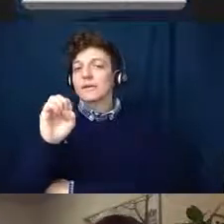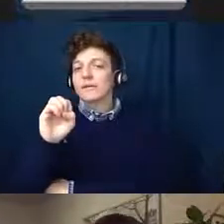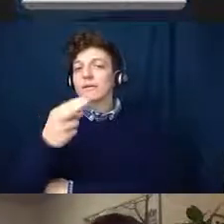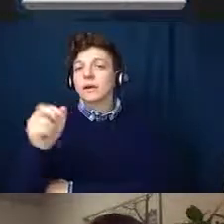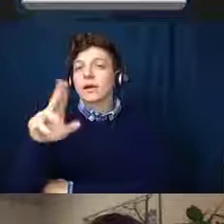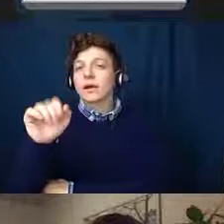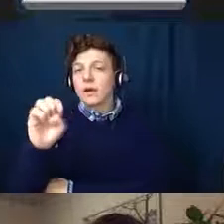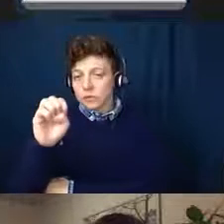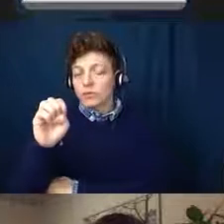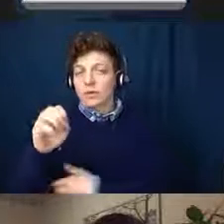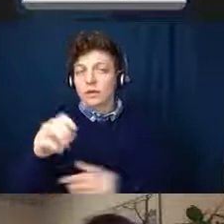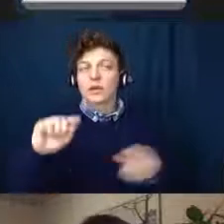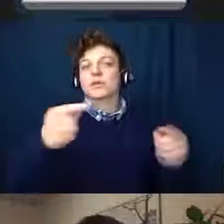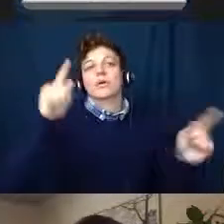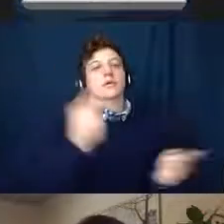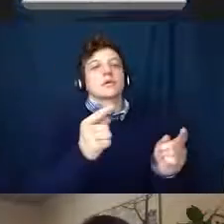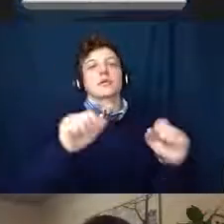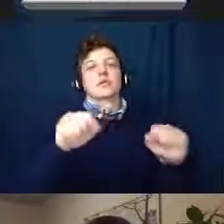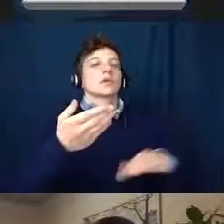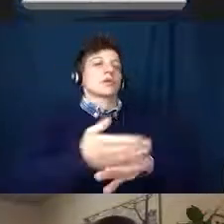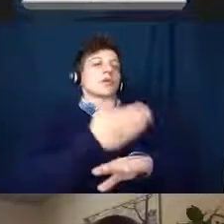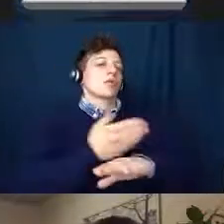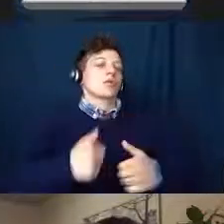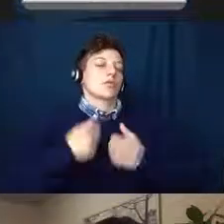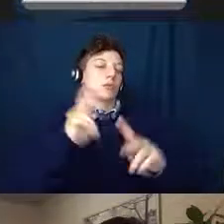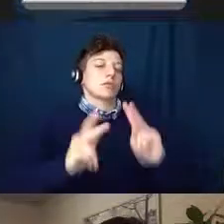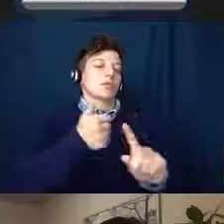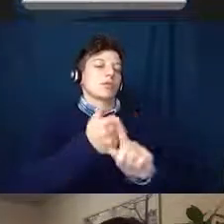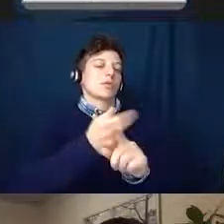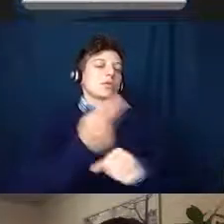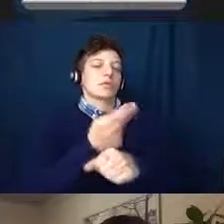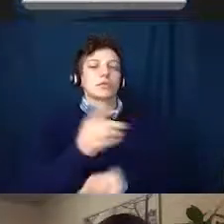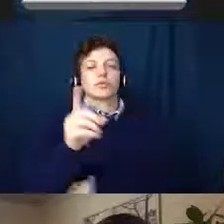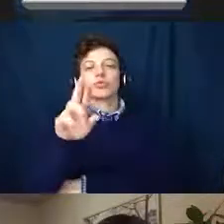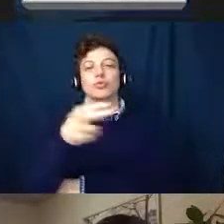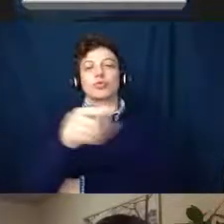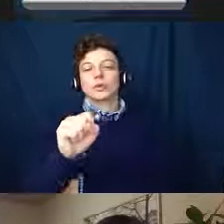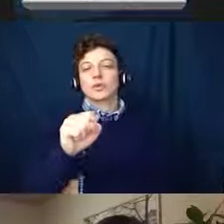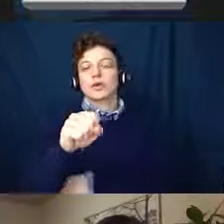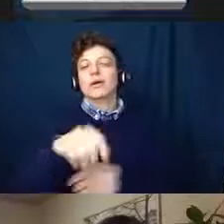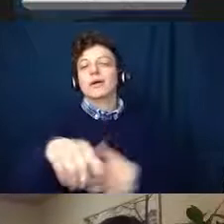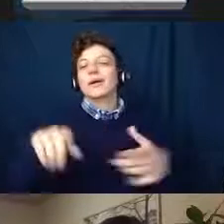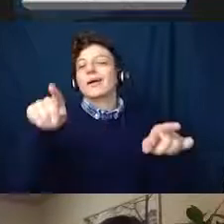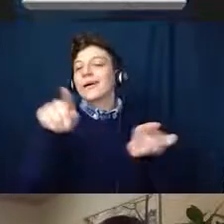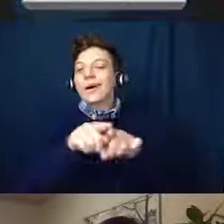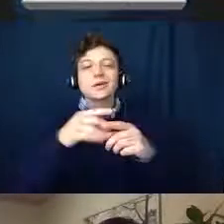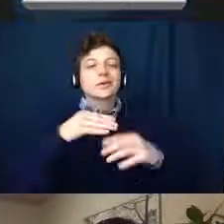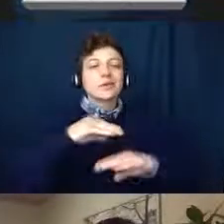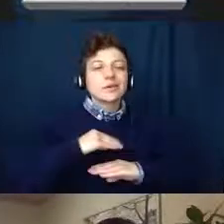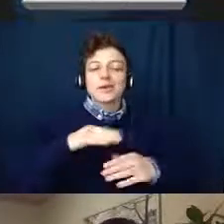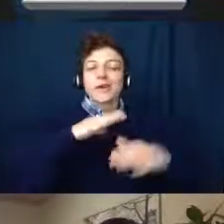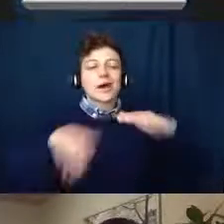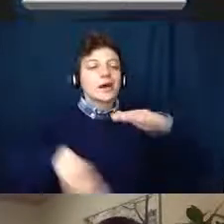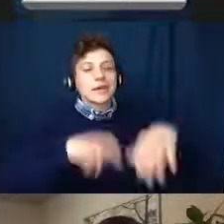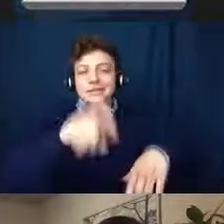that would improve the lives of people who use drugs. We also know that meeting basic needs like food and shelter and healthcare, those